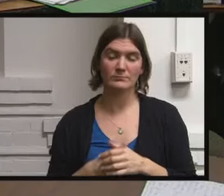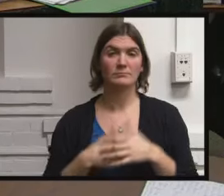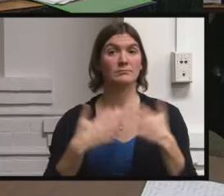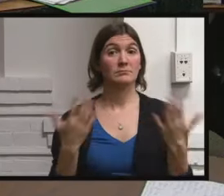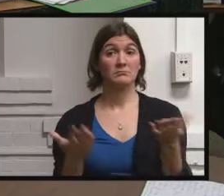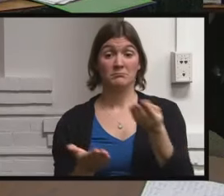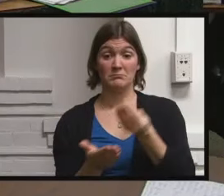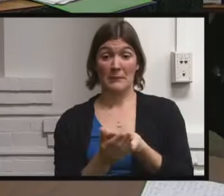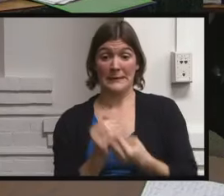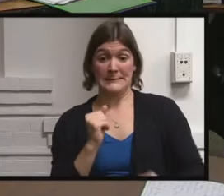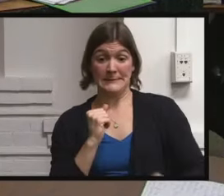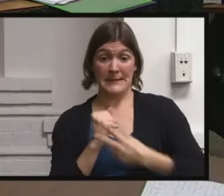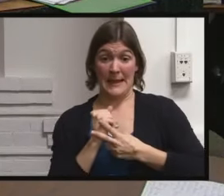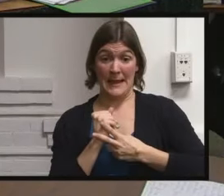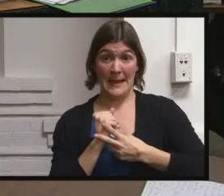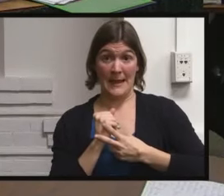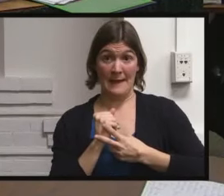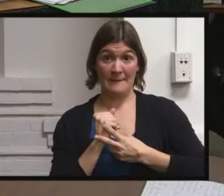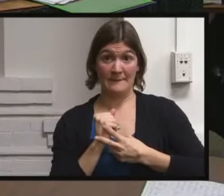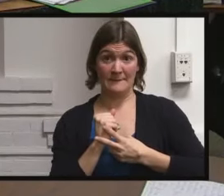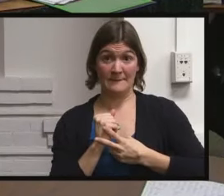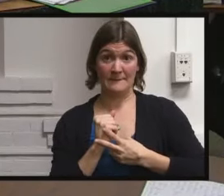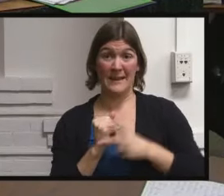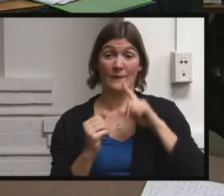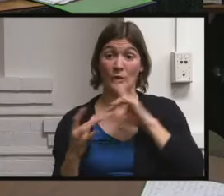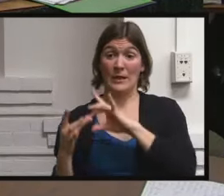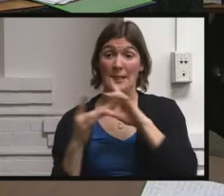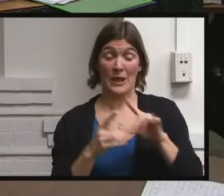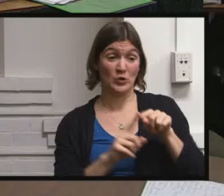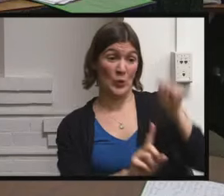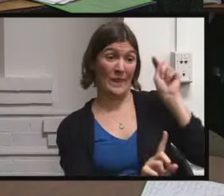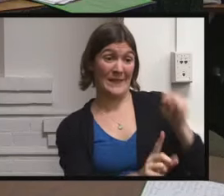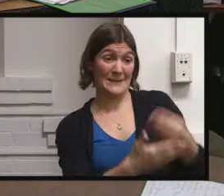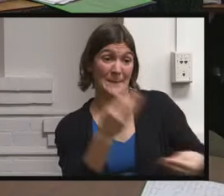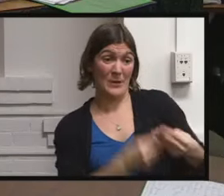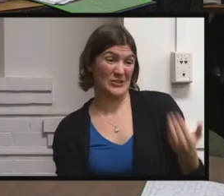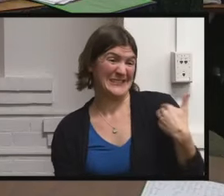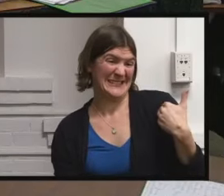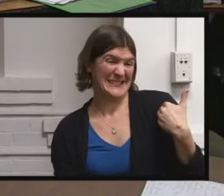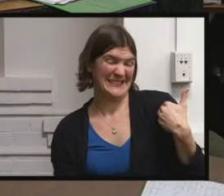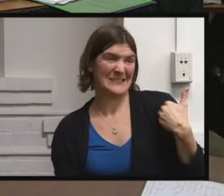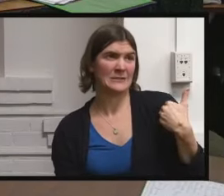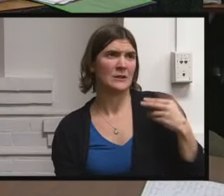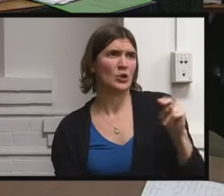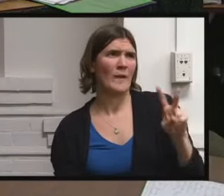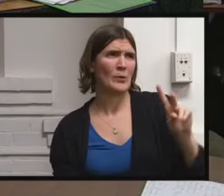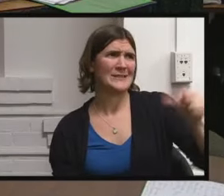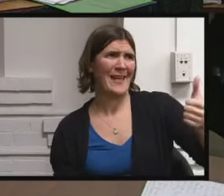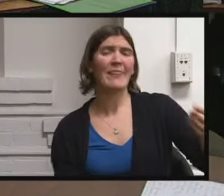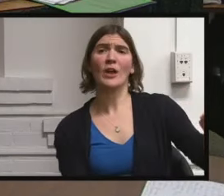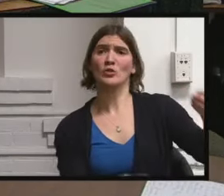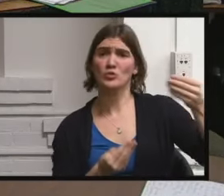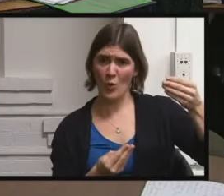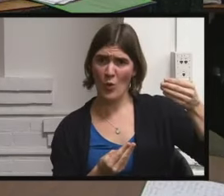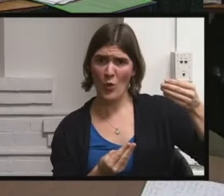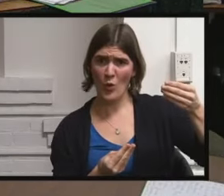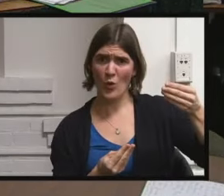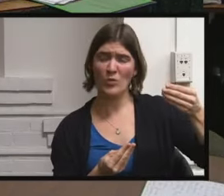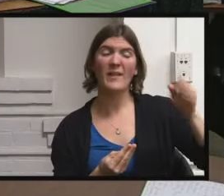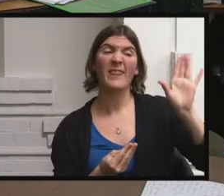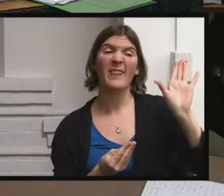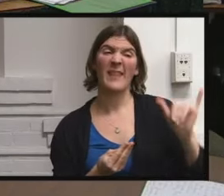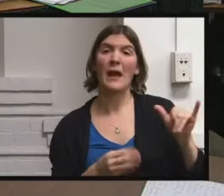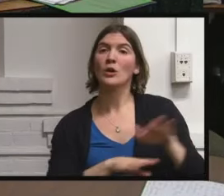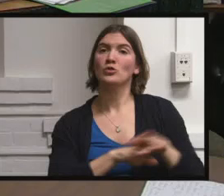savings based on the last no MRF budget that we had seen, which was one dated November 10th, is what is